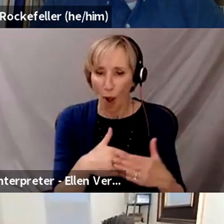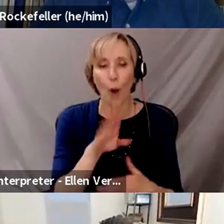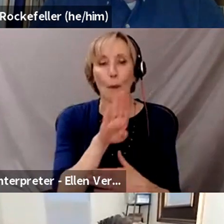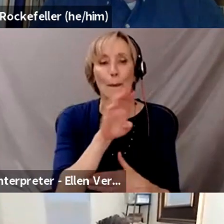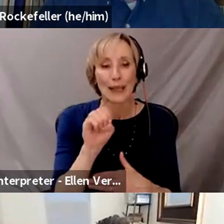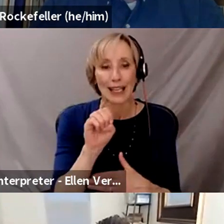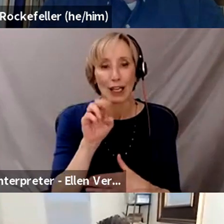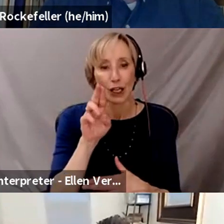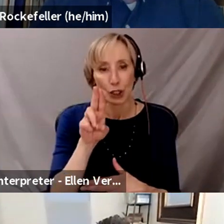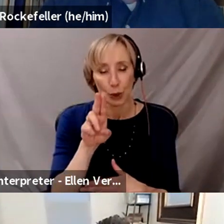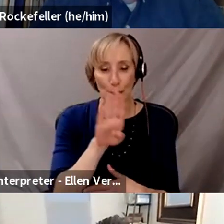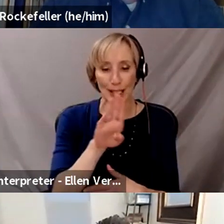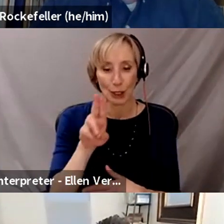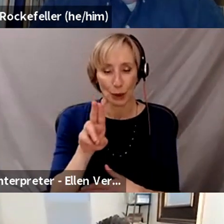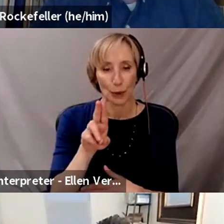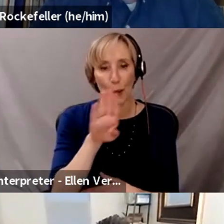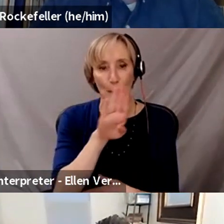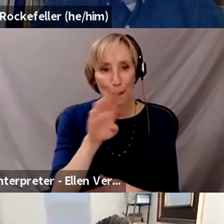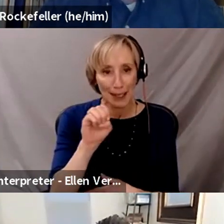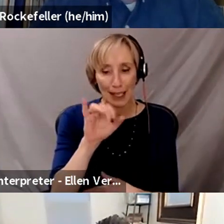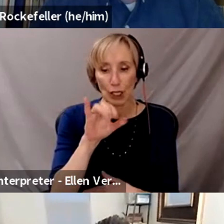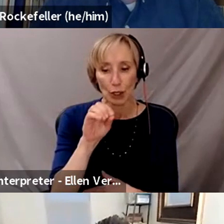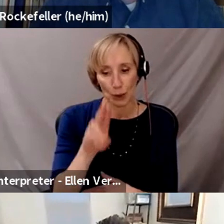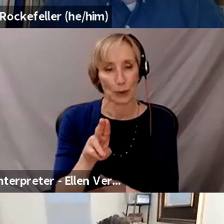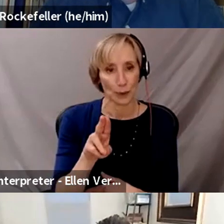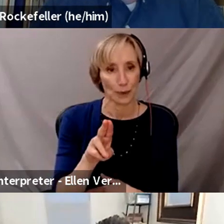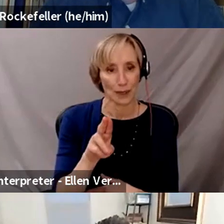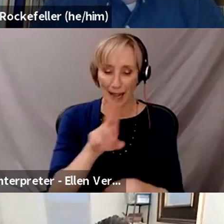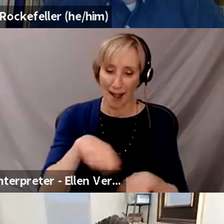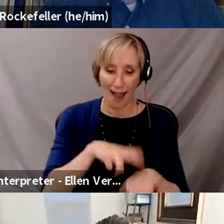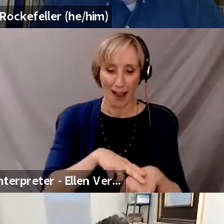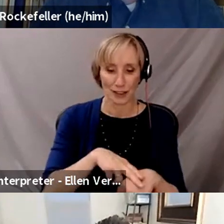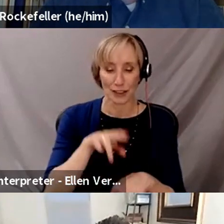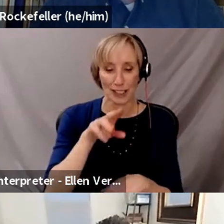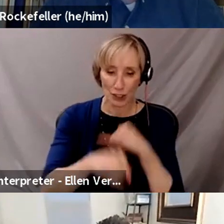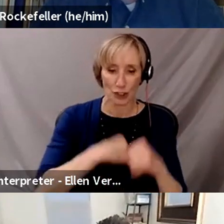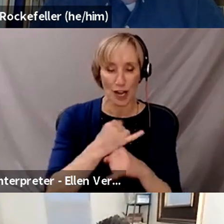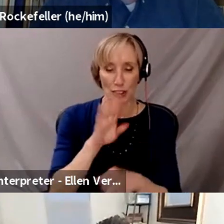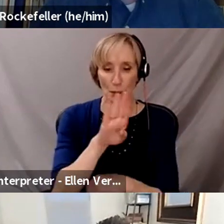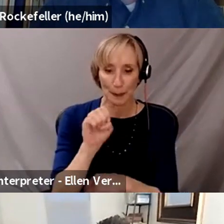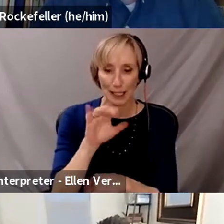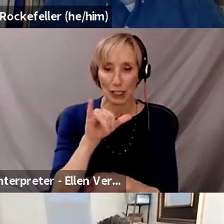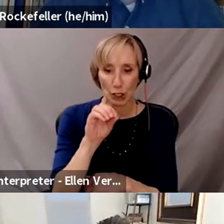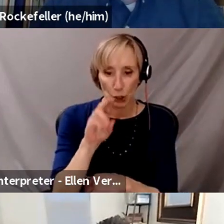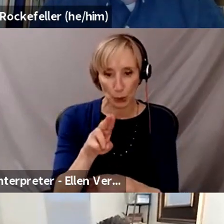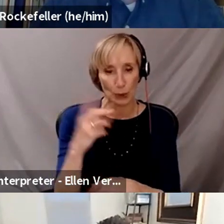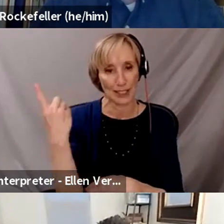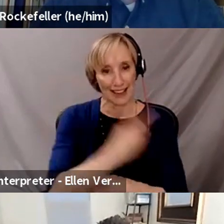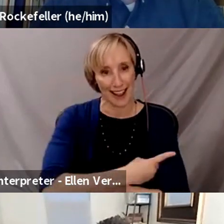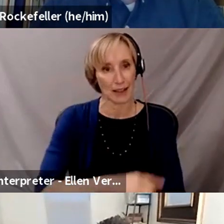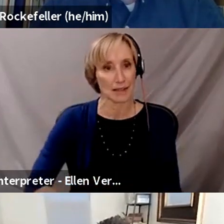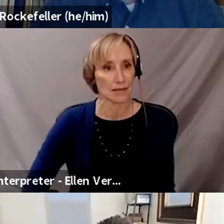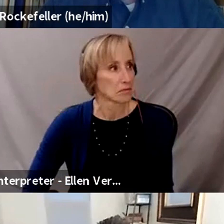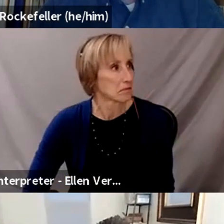just comfortable with who we are, but proud of it. And we could feel like that wasn't a radical